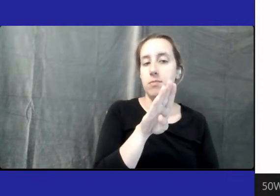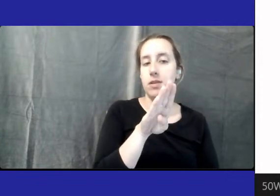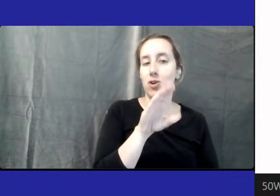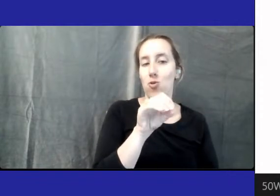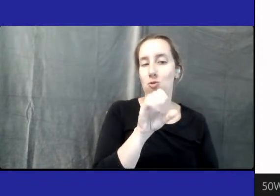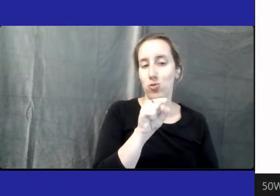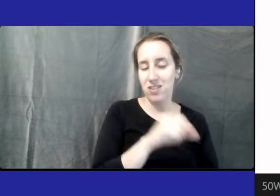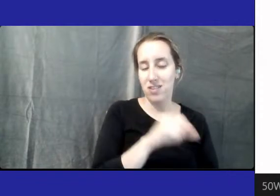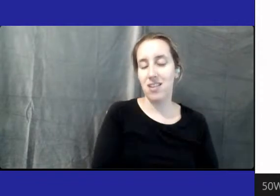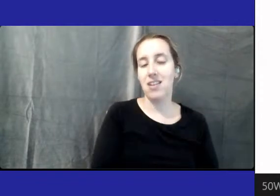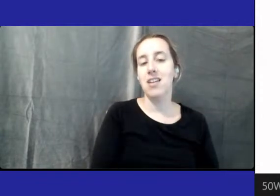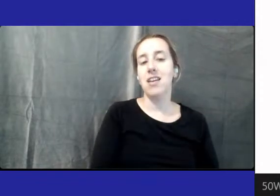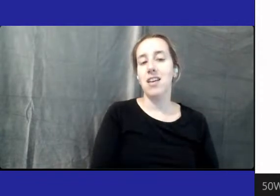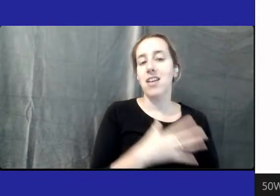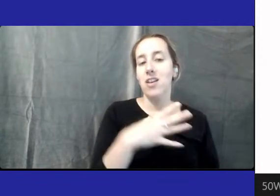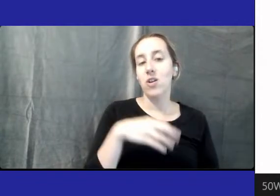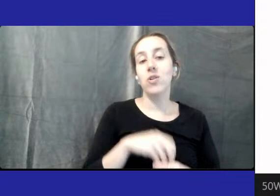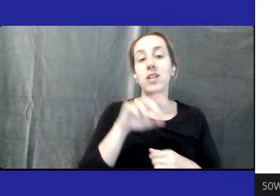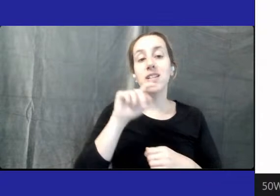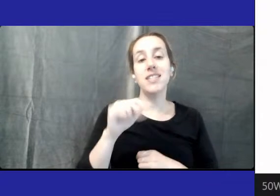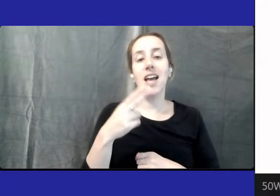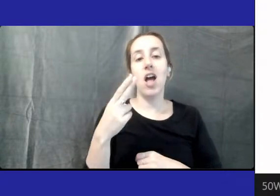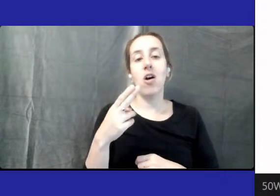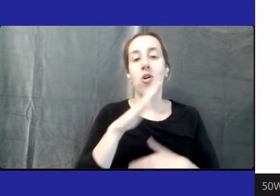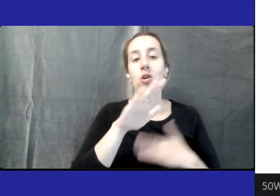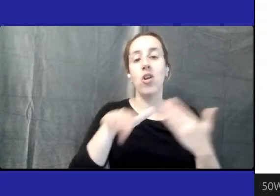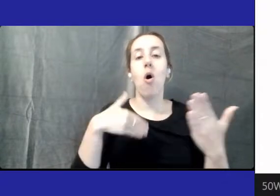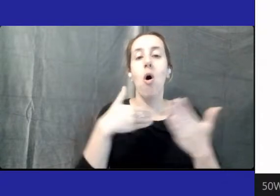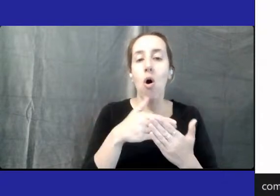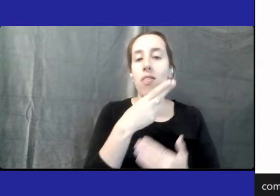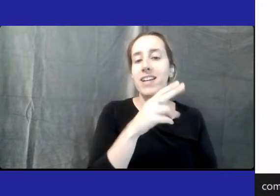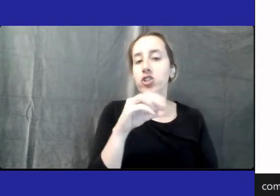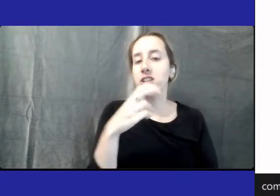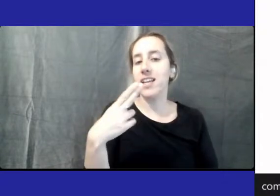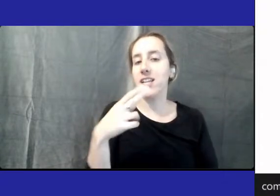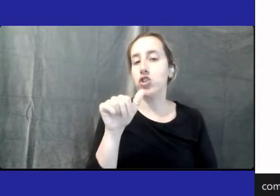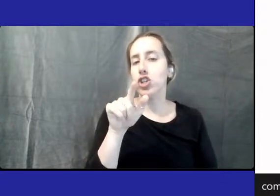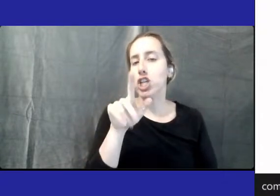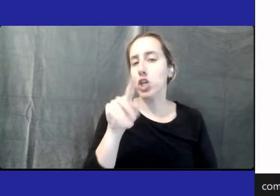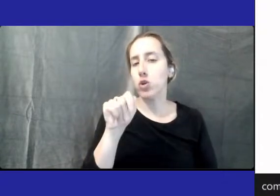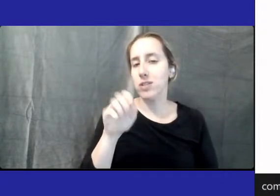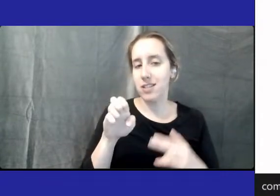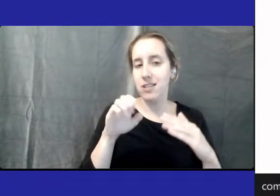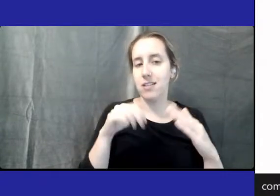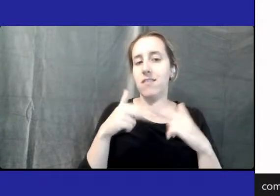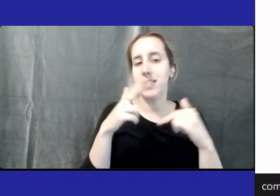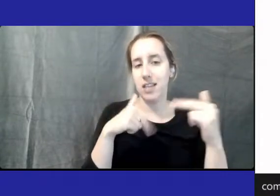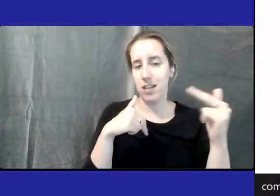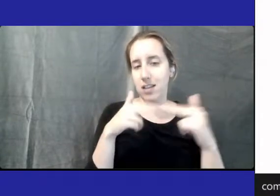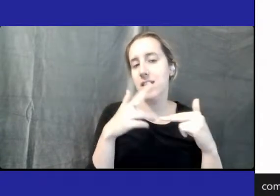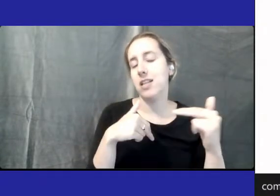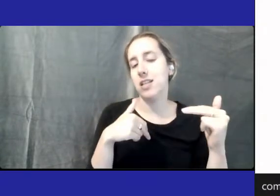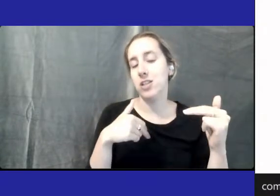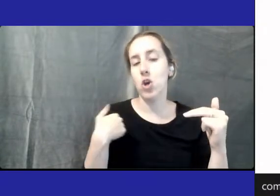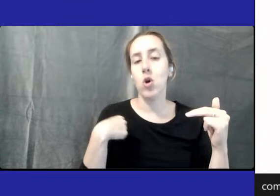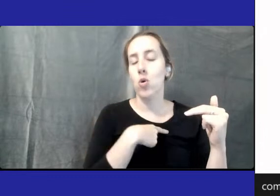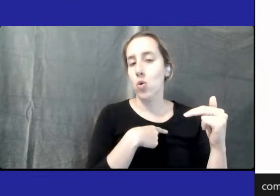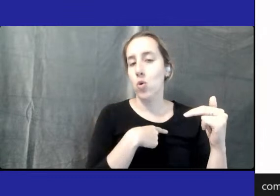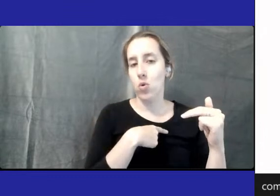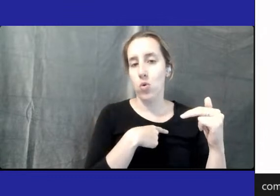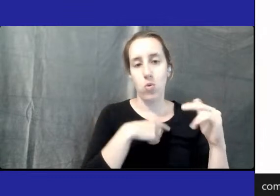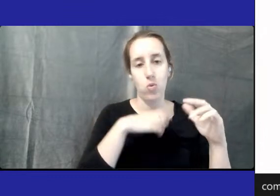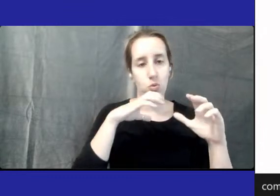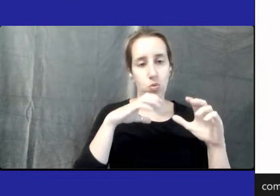the H&H acute facilities. We created a very robust recertification dashboard that